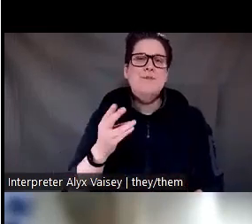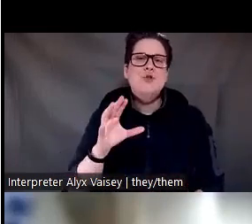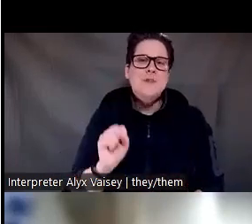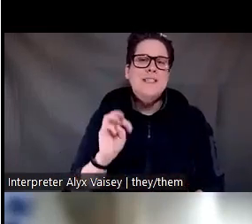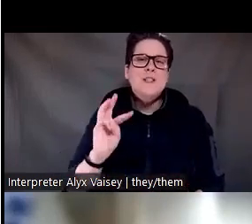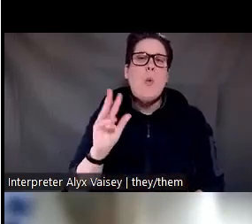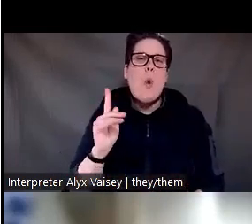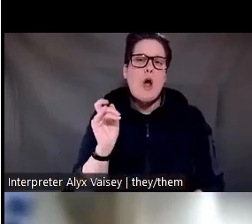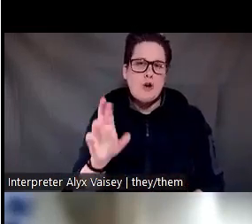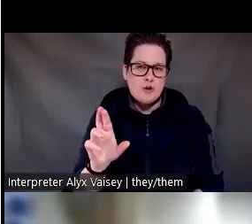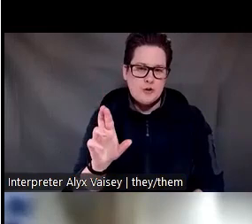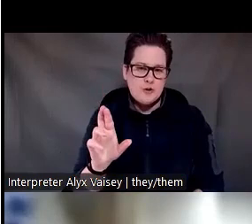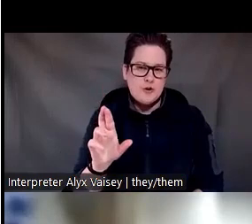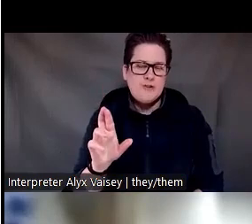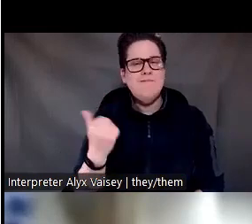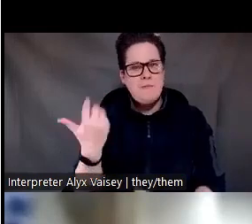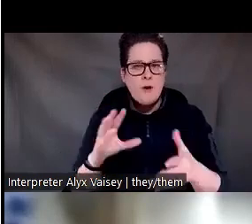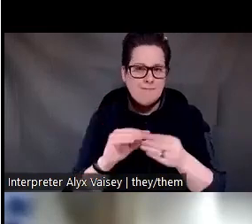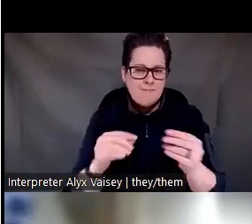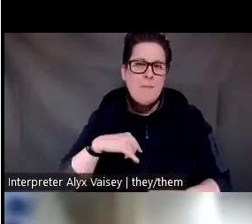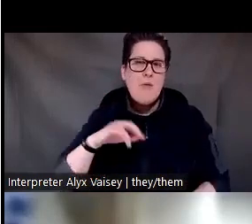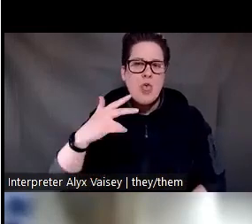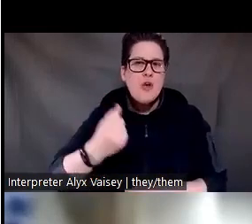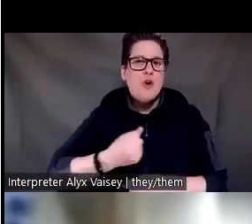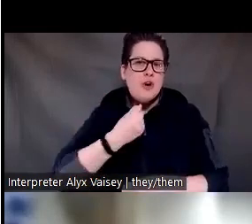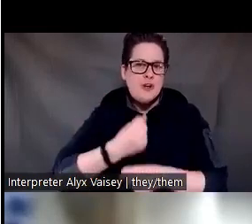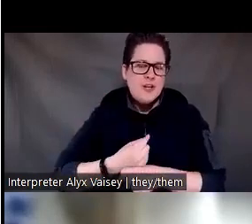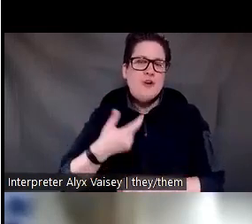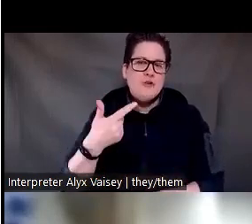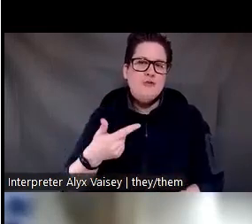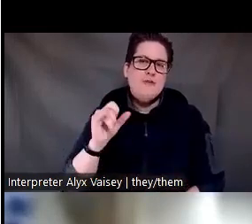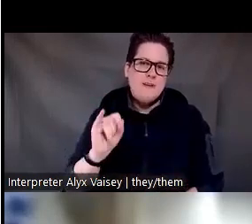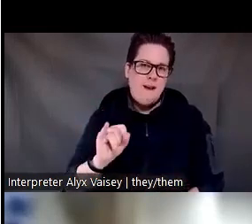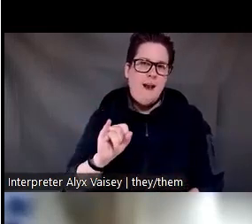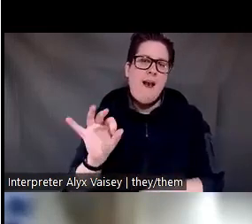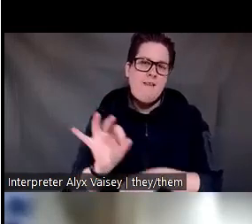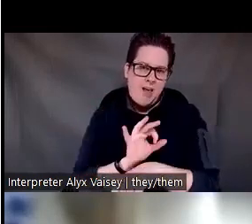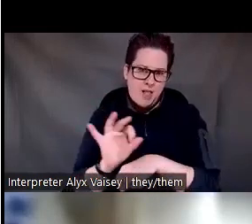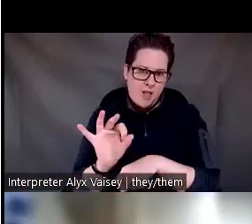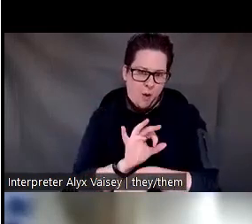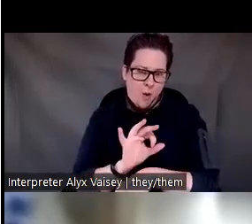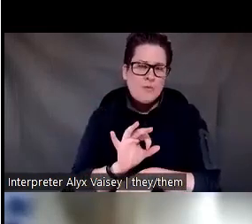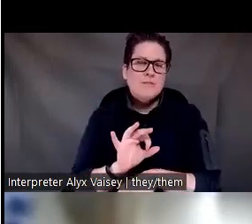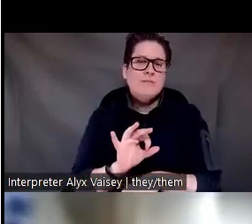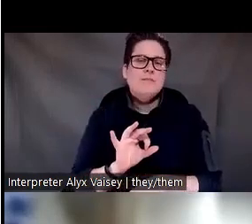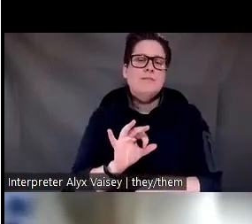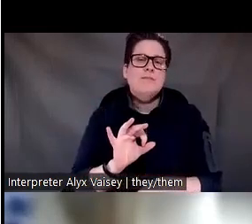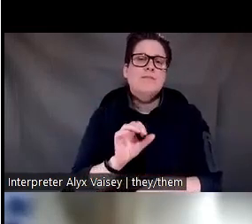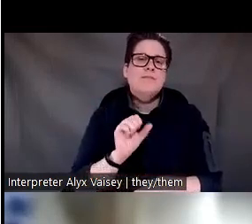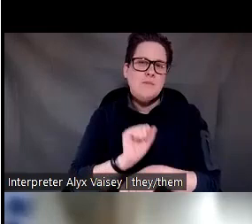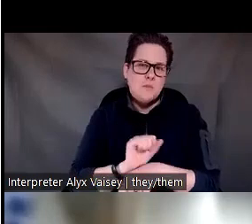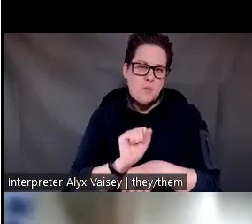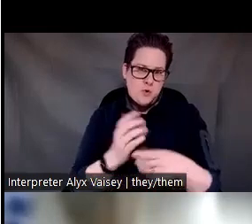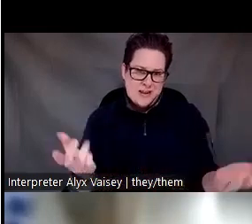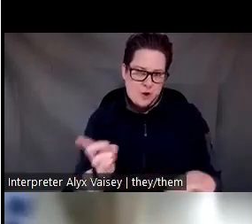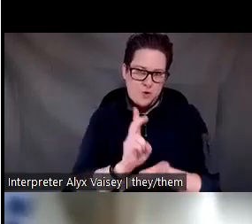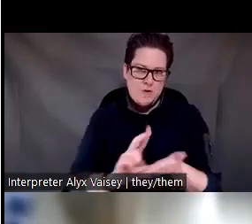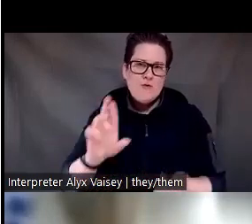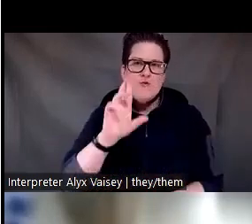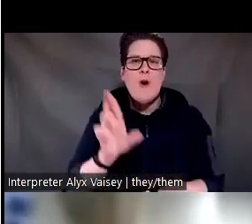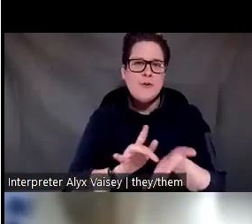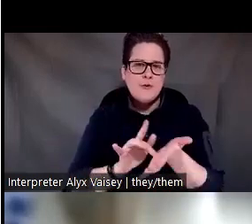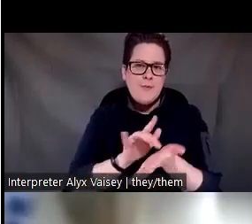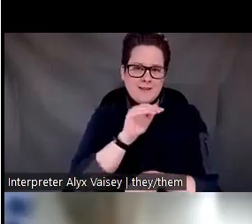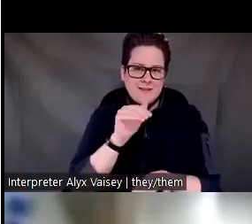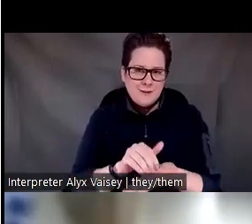of, as mentioned, I'm one of the third-year gastroenterology fellows at University of Rochester Medical